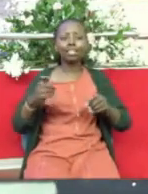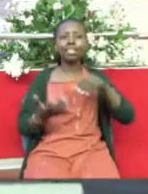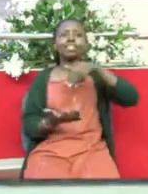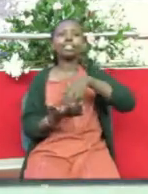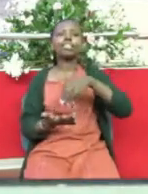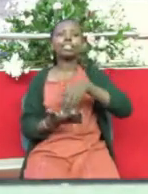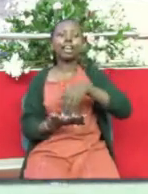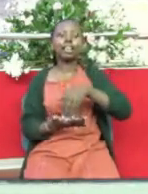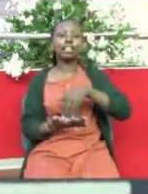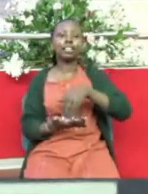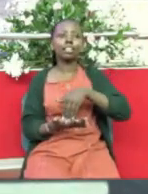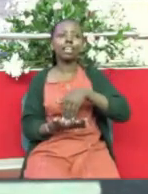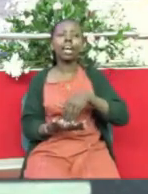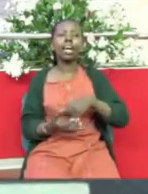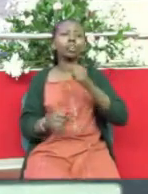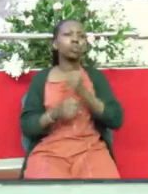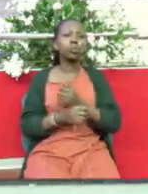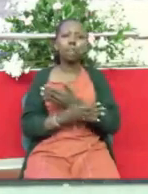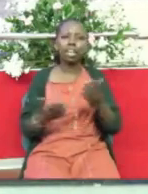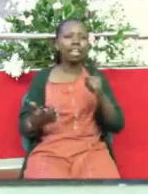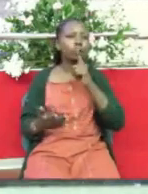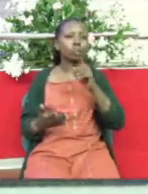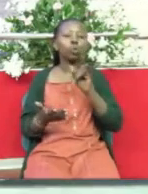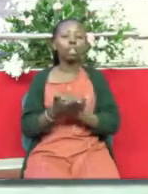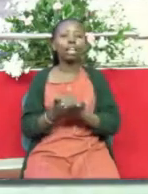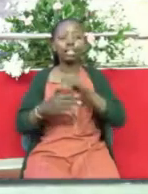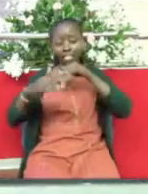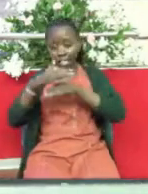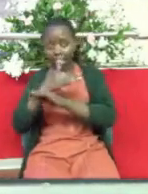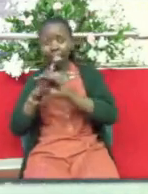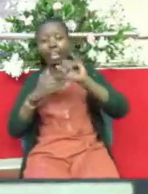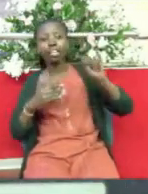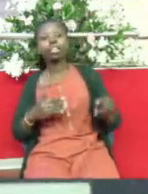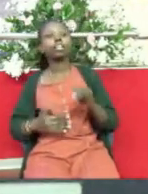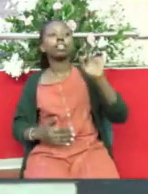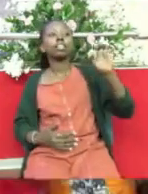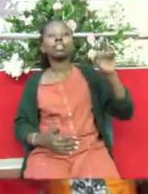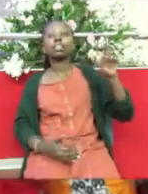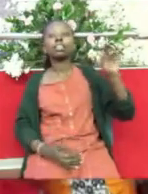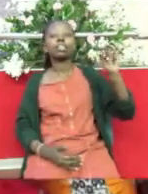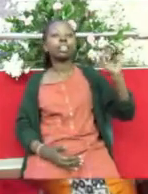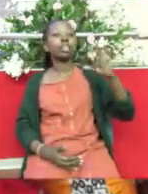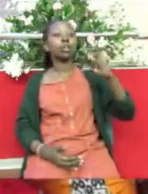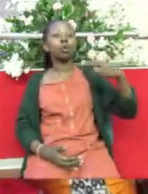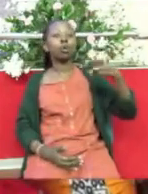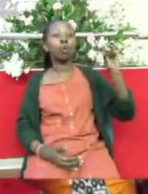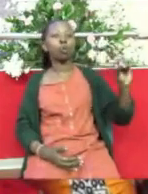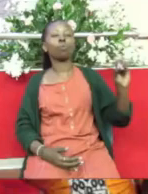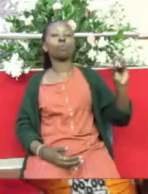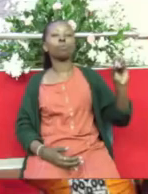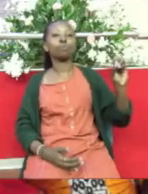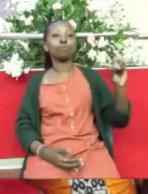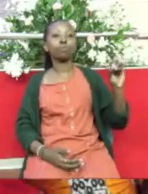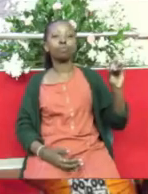it needed for them to do so that they can occupy Jericho. Lakini ilibidi wainuke ili wafanye kile ambacho kilihitajika ili